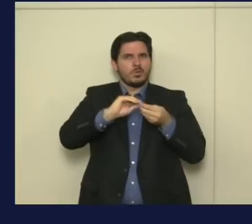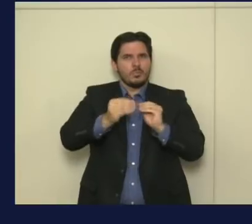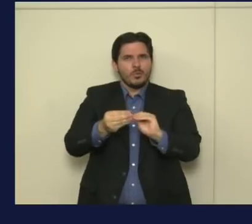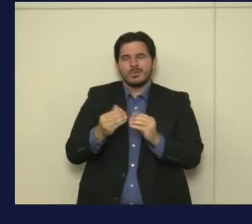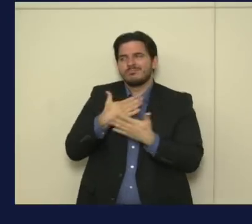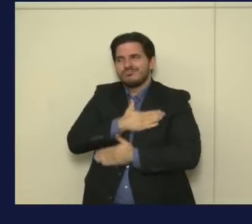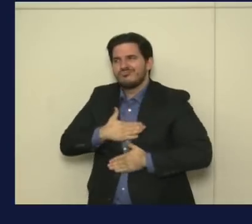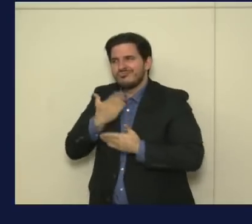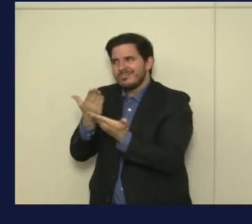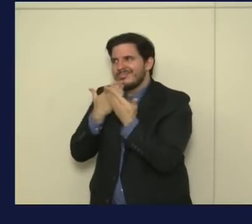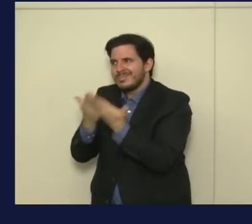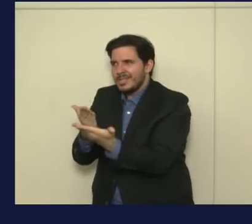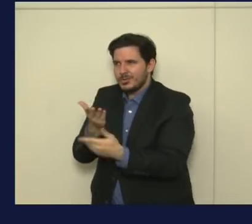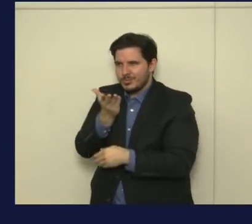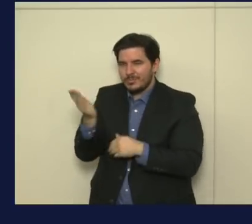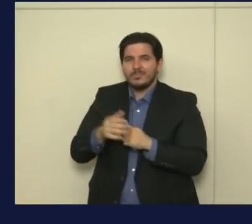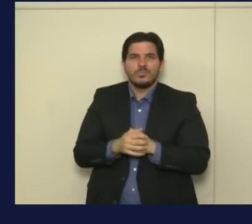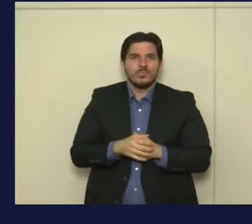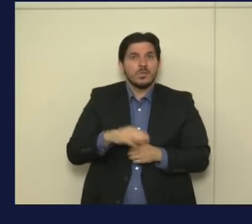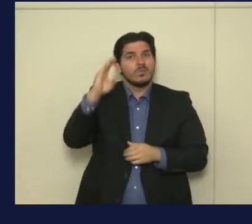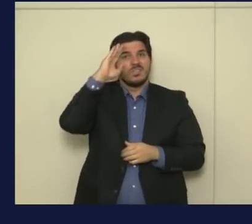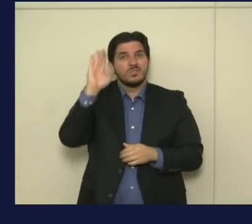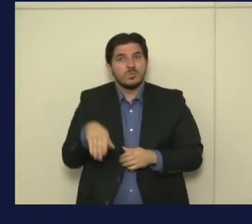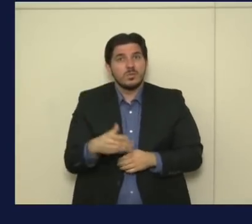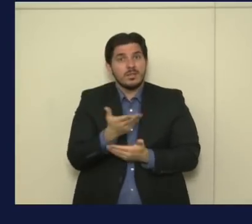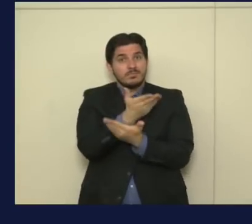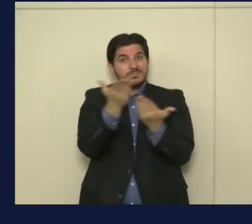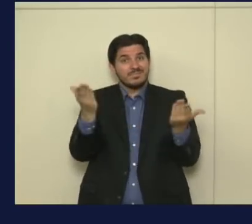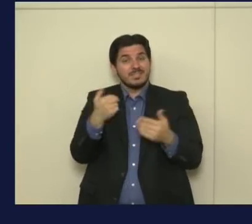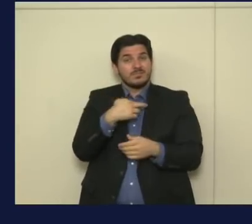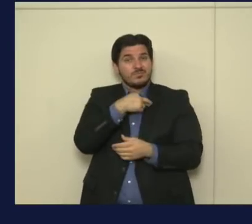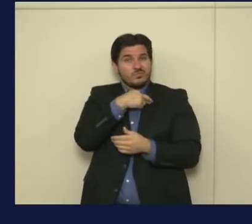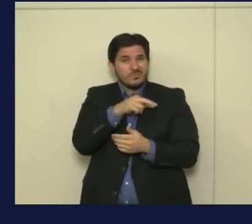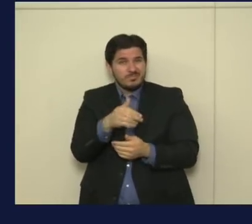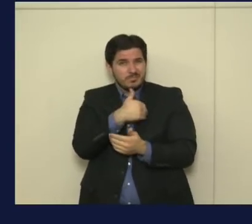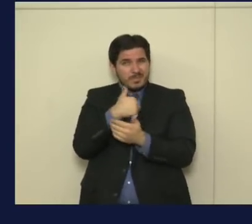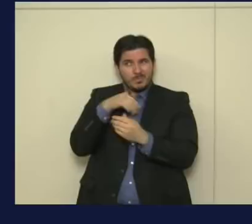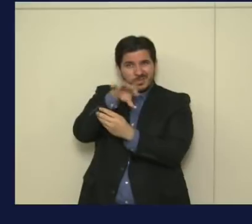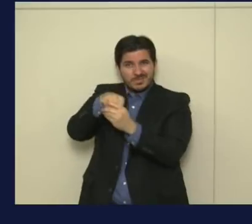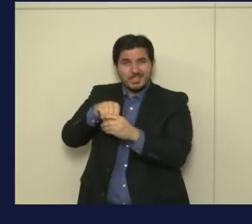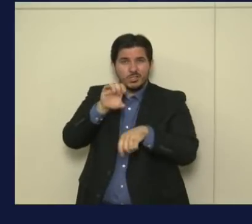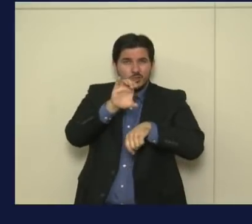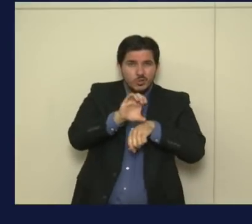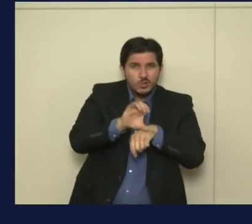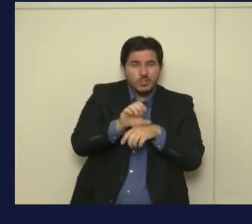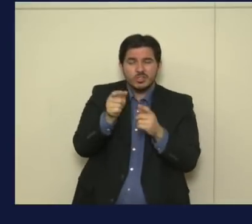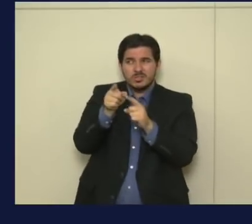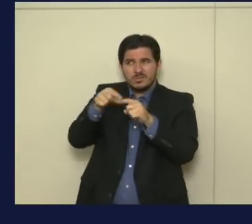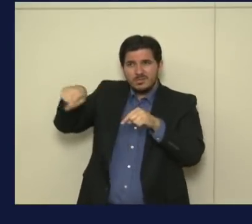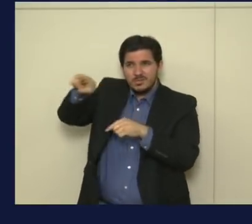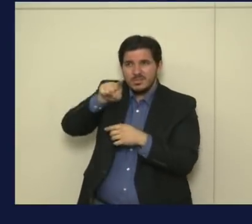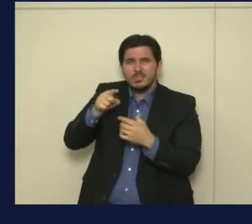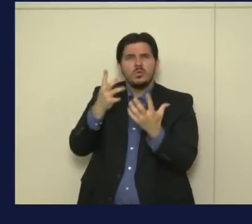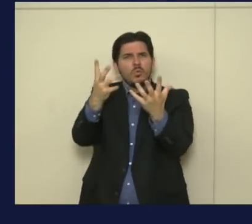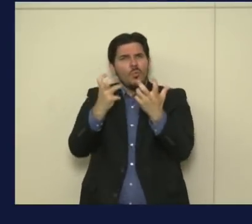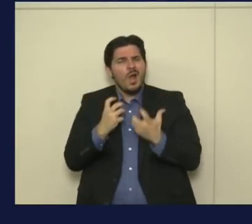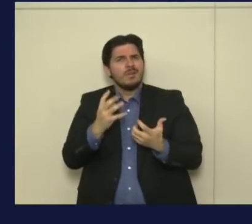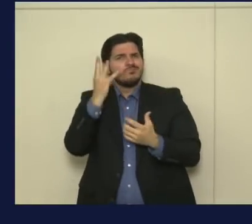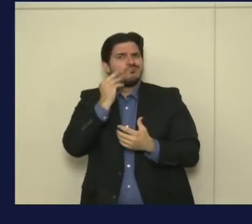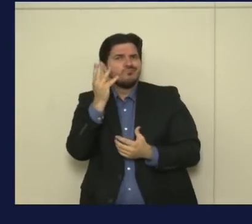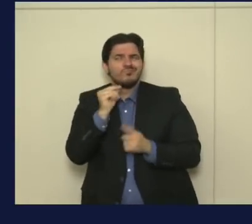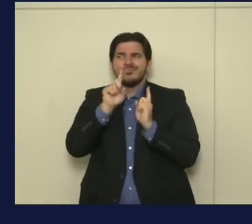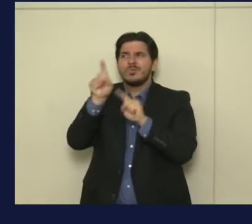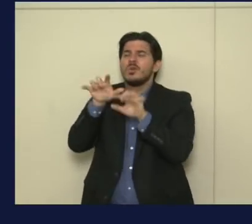appreciate that. But we know patrons and members of your churches who really want that experience with their pastor